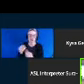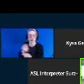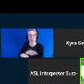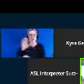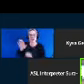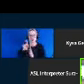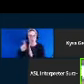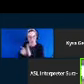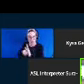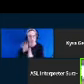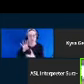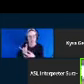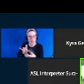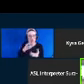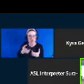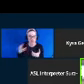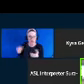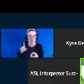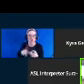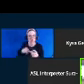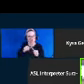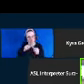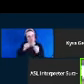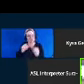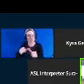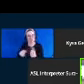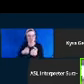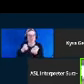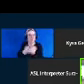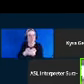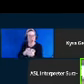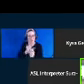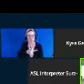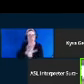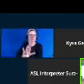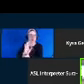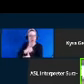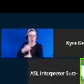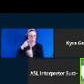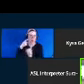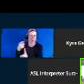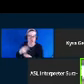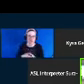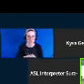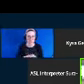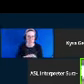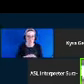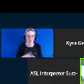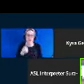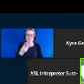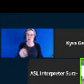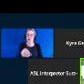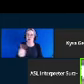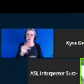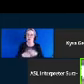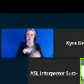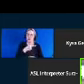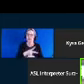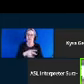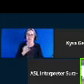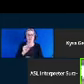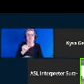and connections and resources to further our mission and our support for the people that we serve. There are a few other types of